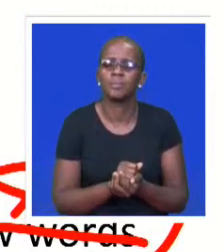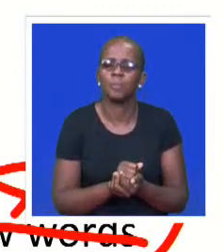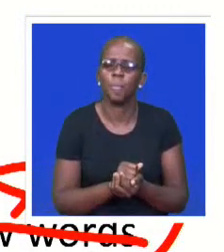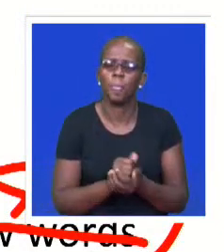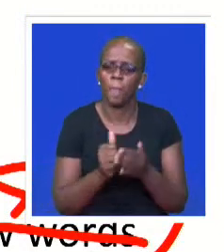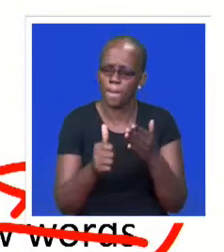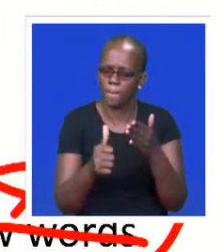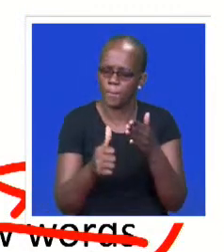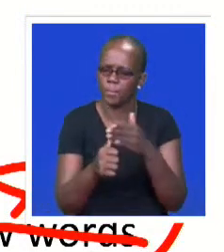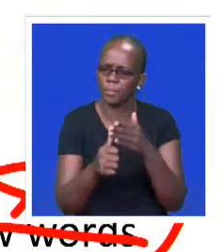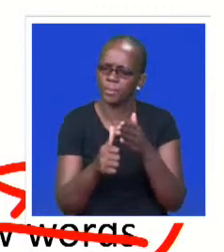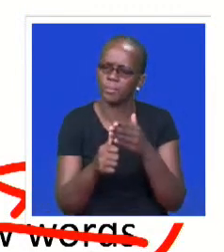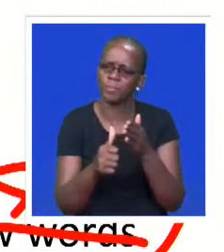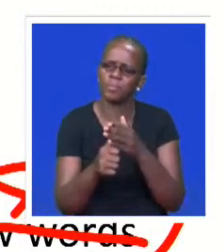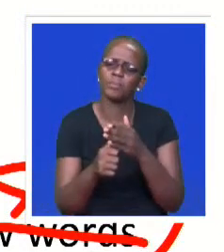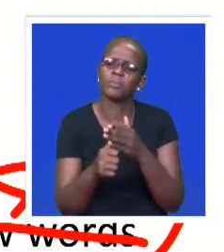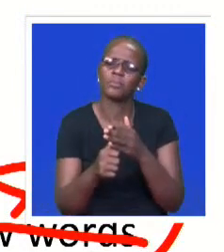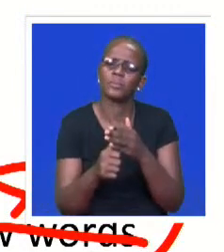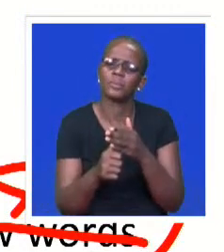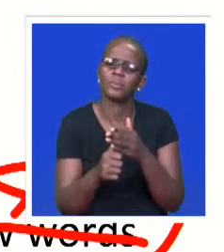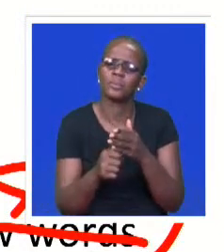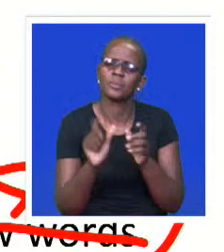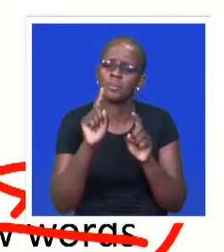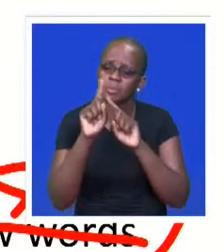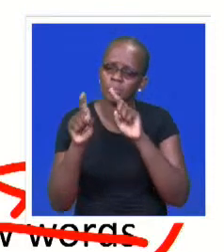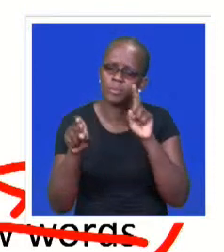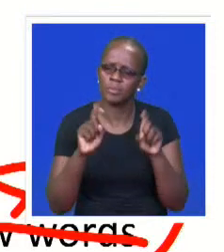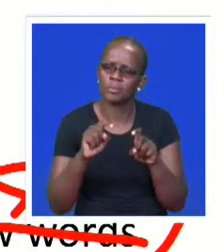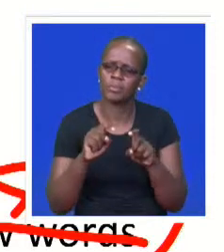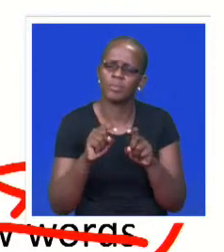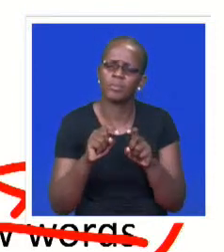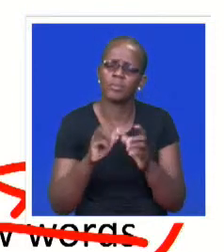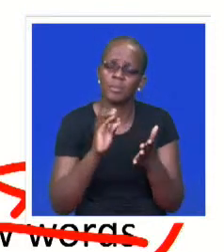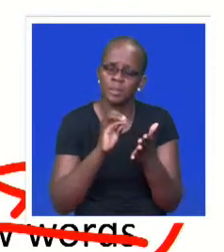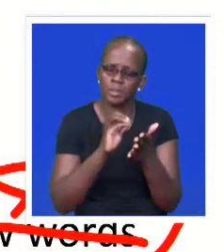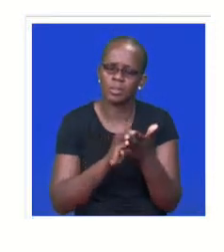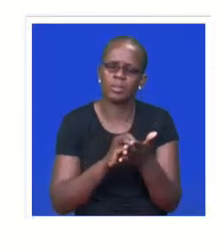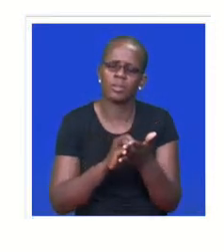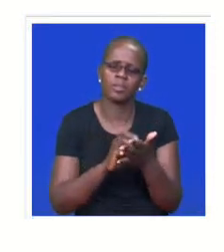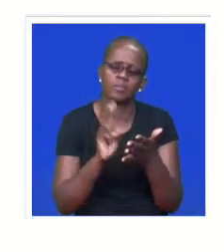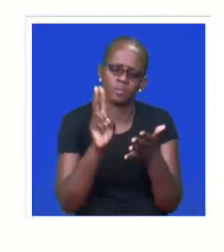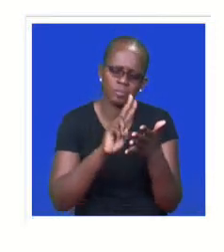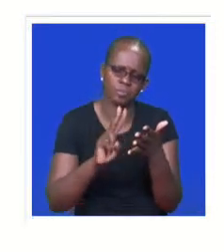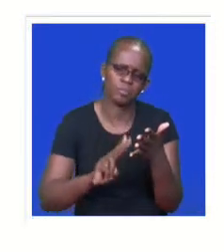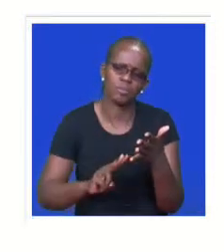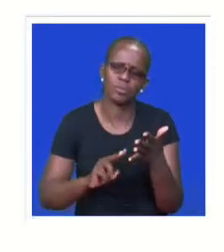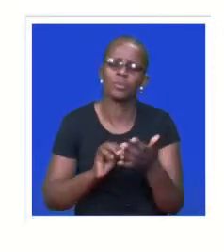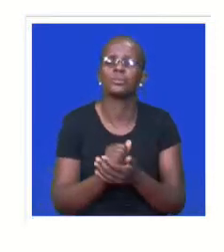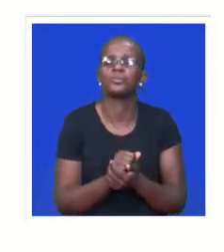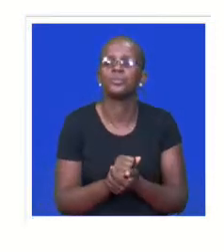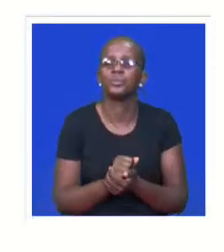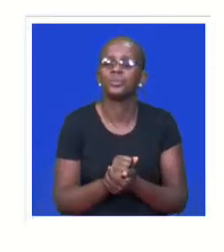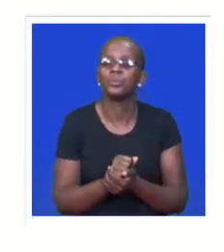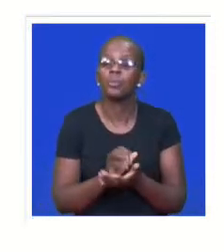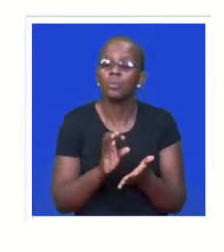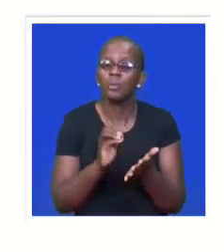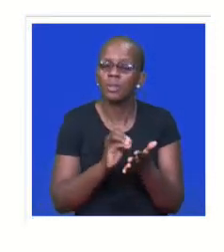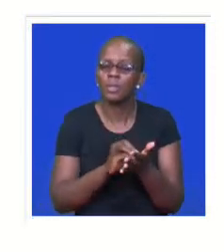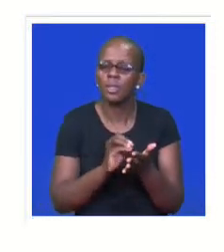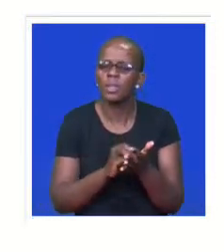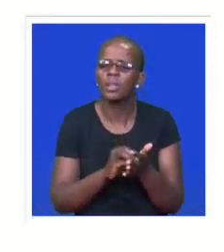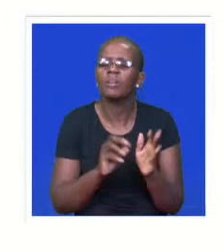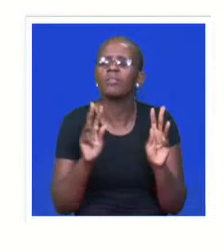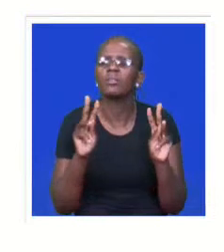questions based on the story. Alright, here are the new words. Remember, these new words are the words that you